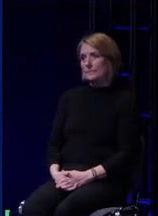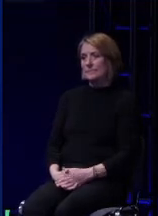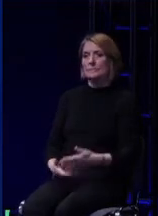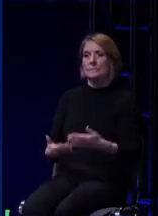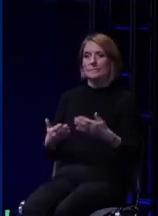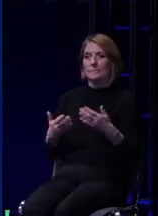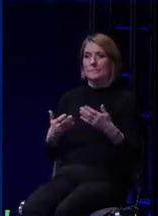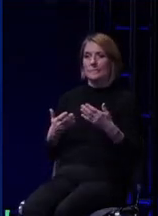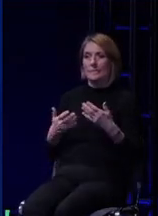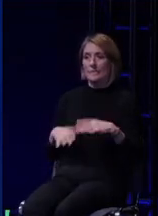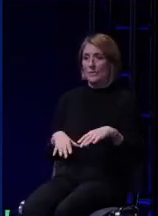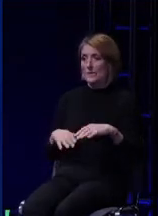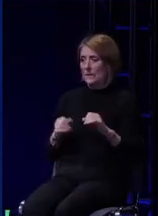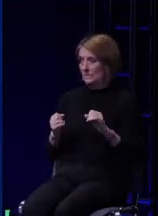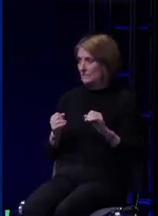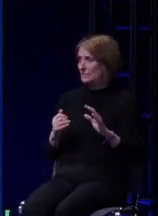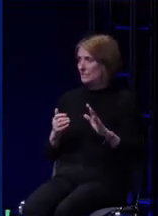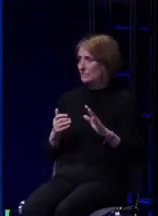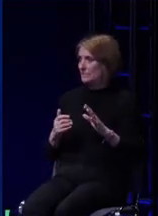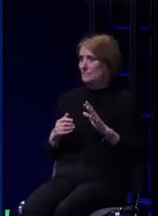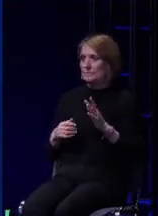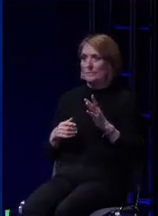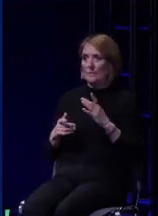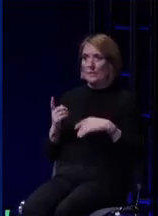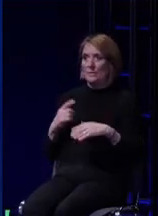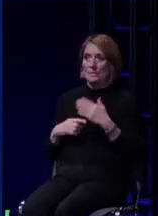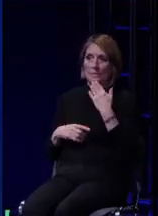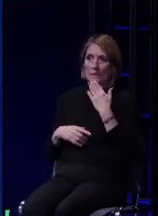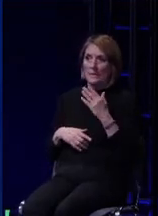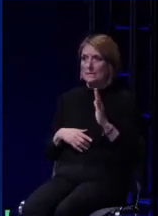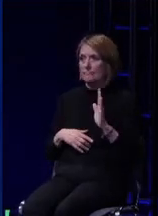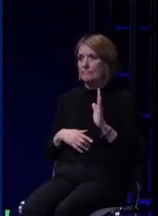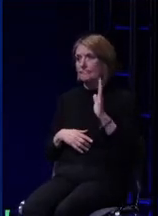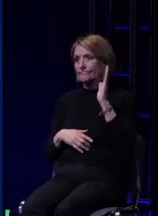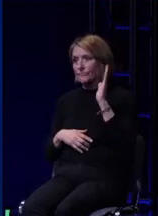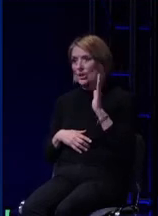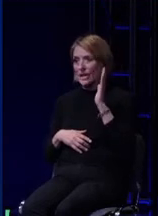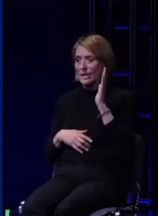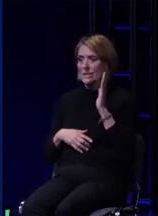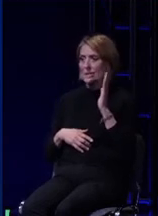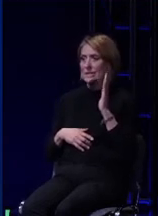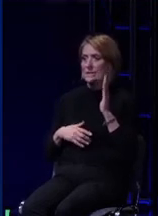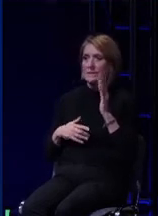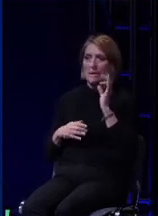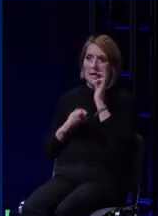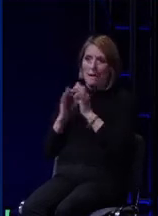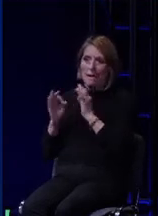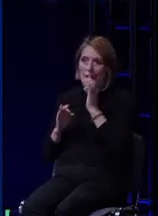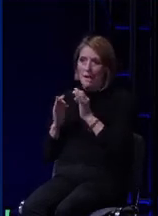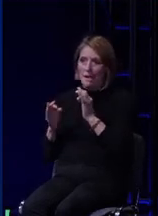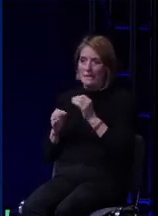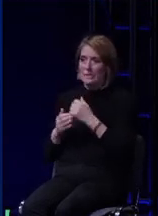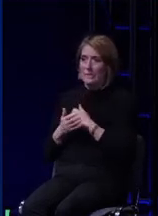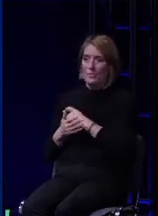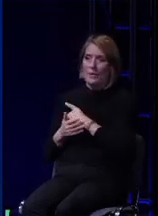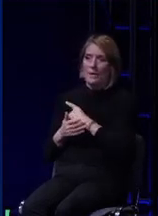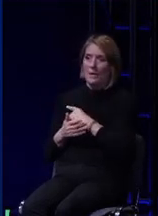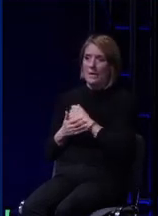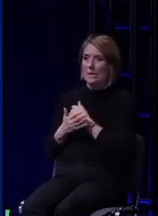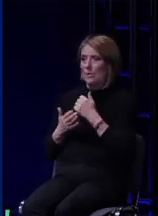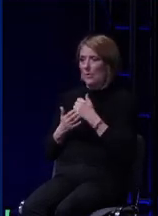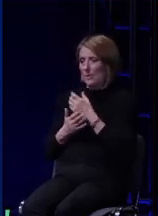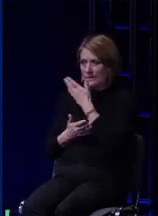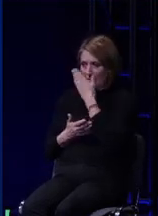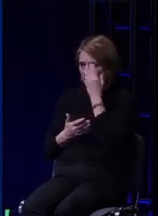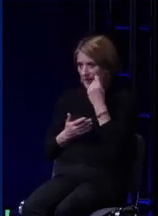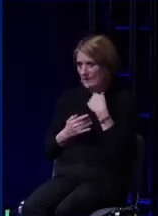Before we begin, I just wanted to encourage you to raise your hand and ask questions as we go, because I always forget the question.